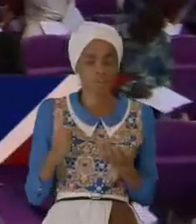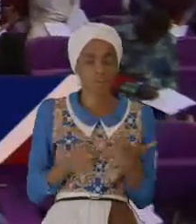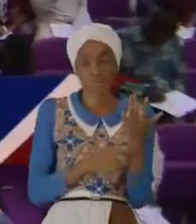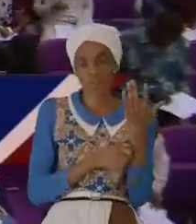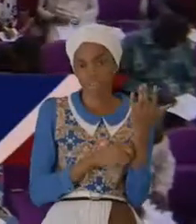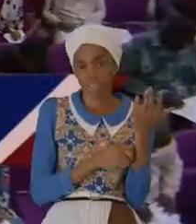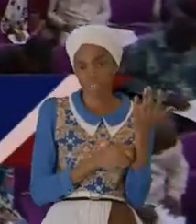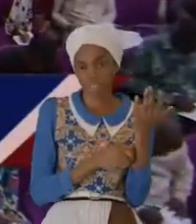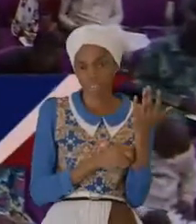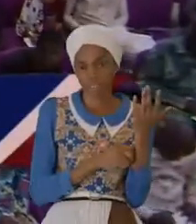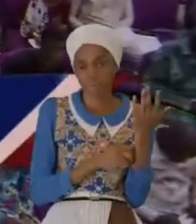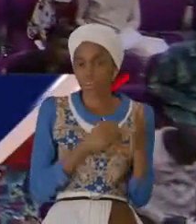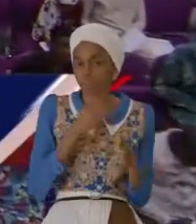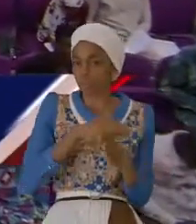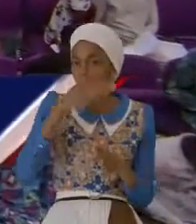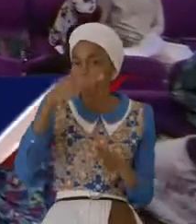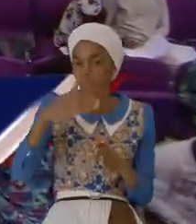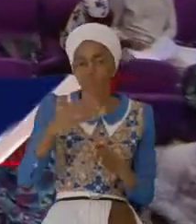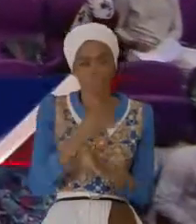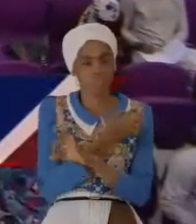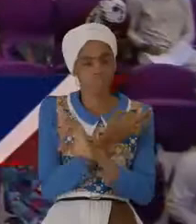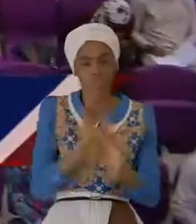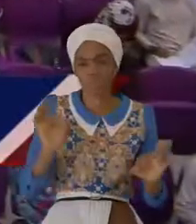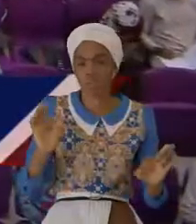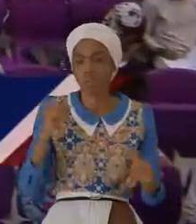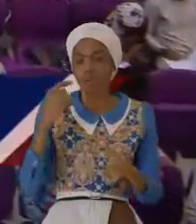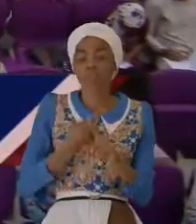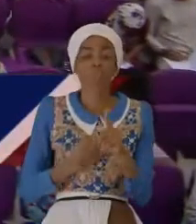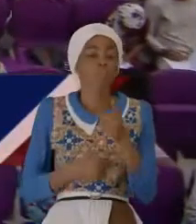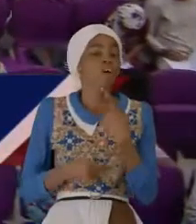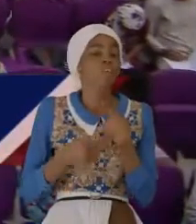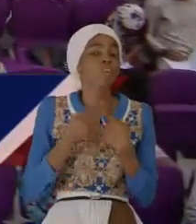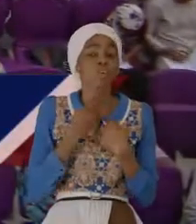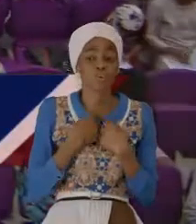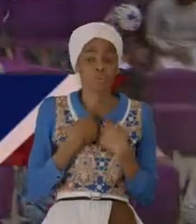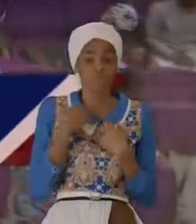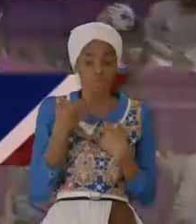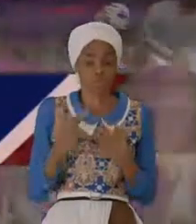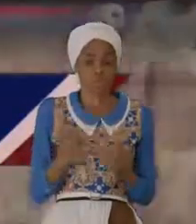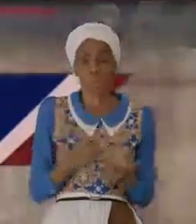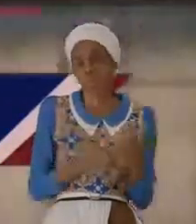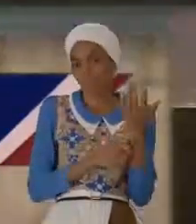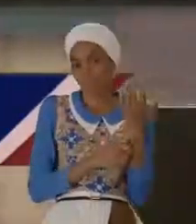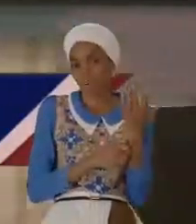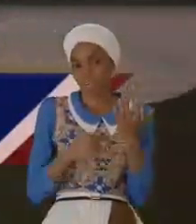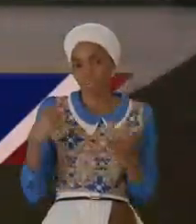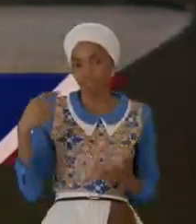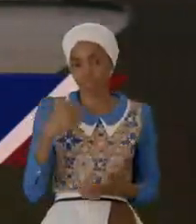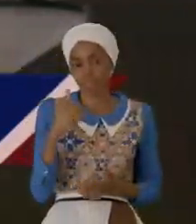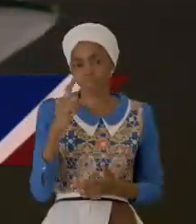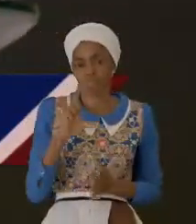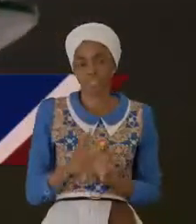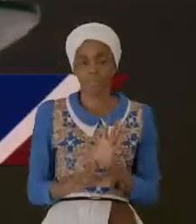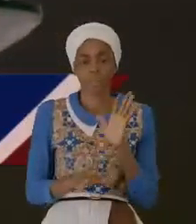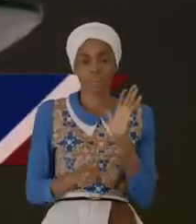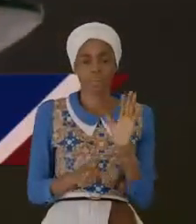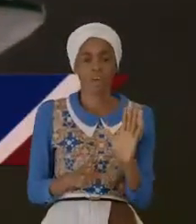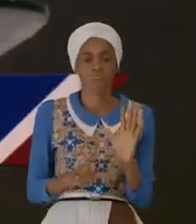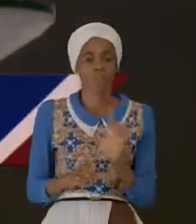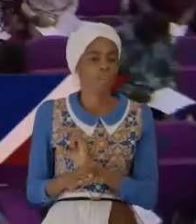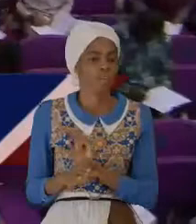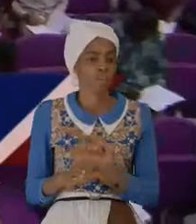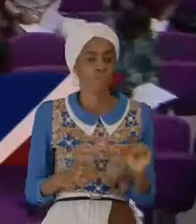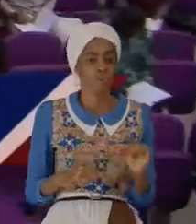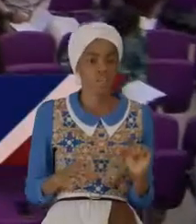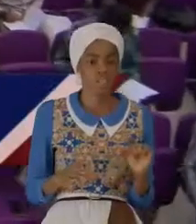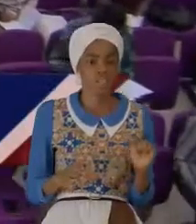freedom to tell freedom from the loss of the Flesh in Galatians chapter 5 reading